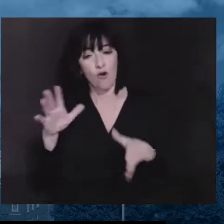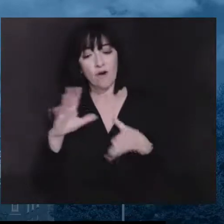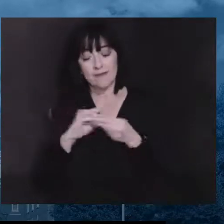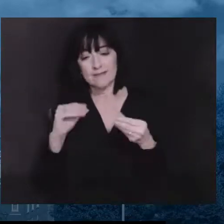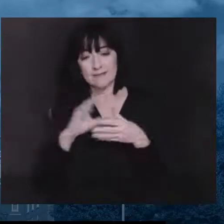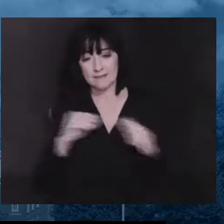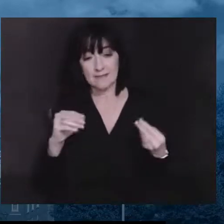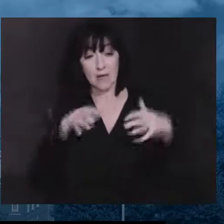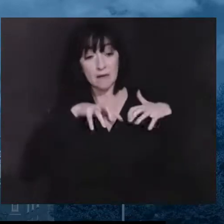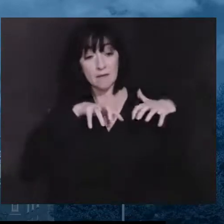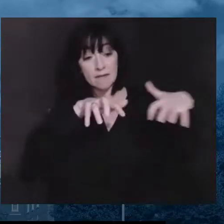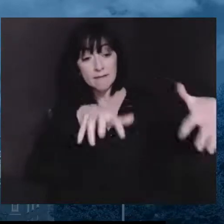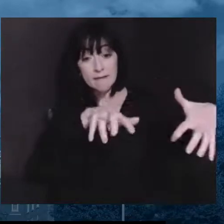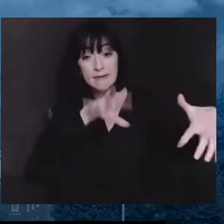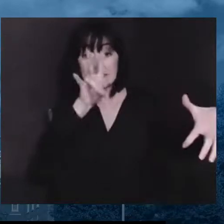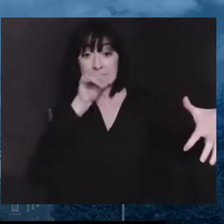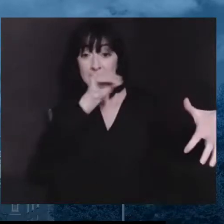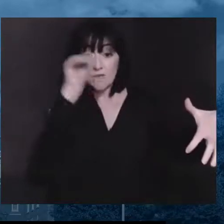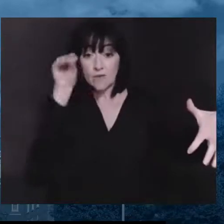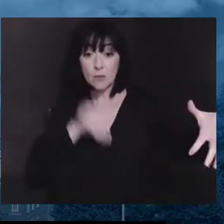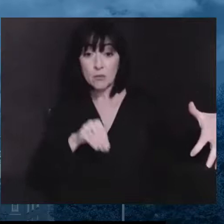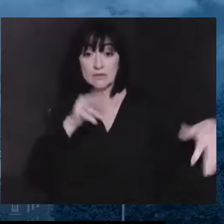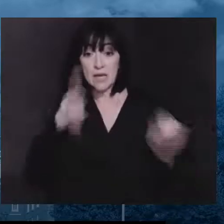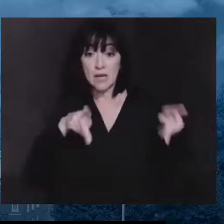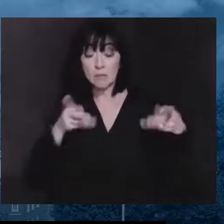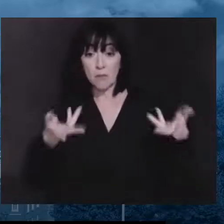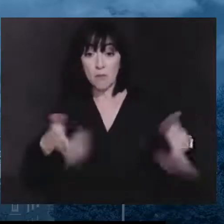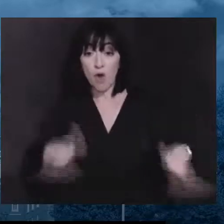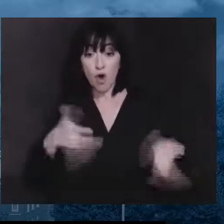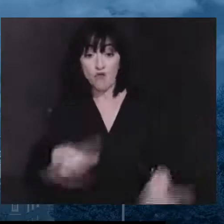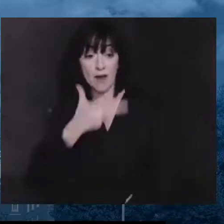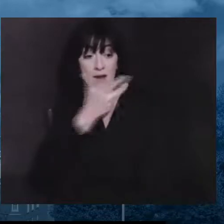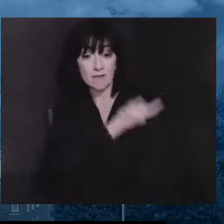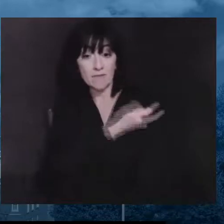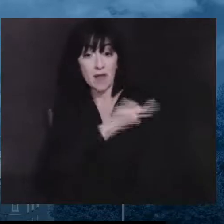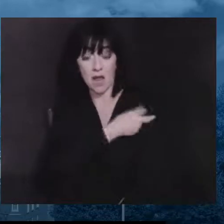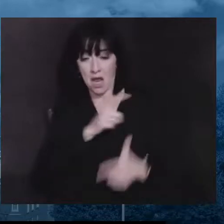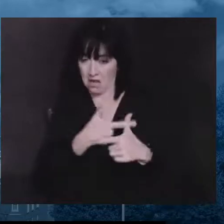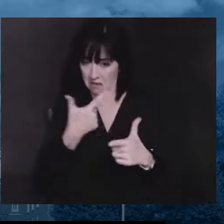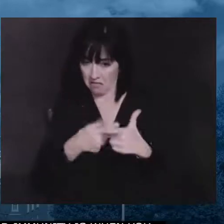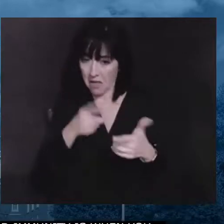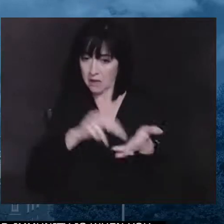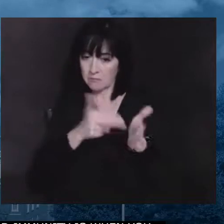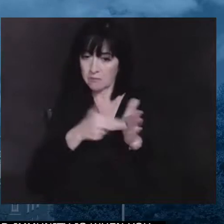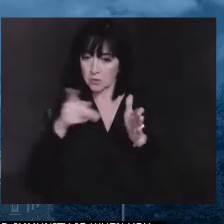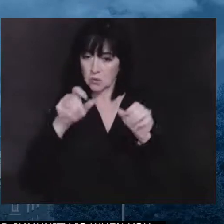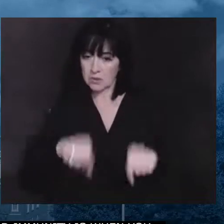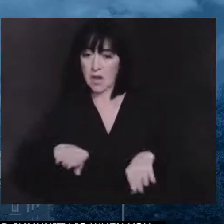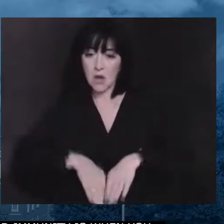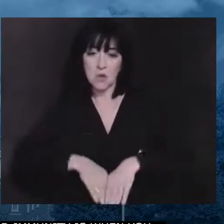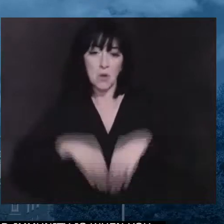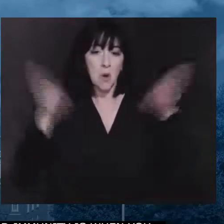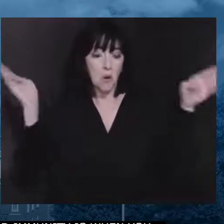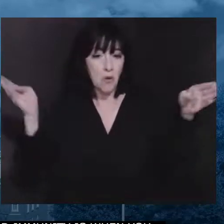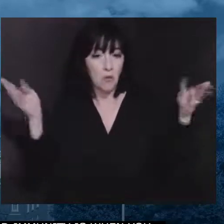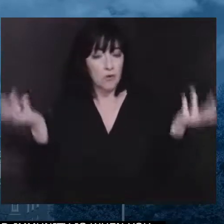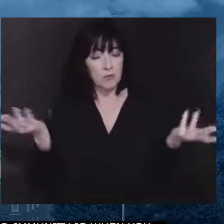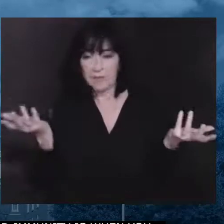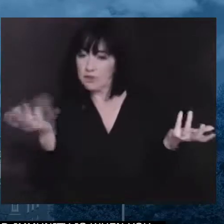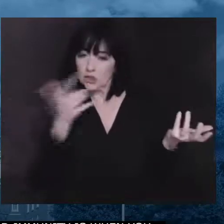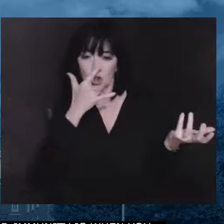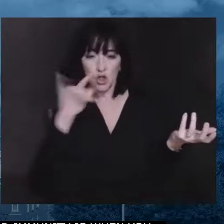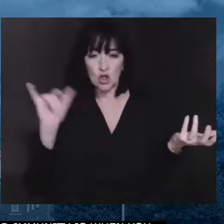or 80% of your population vaccinated. But, we're looking at, approximately 700,000 to